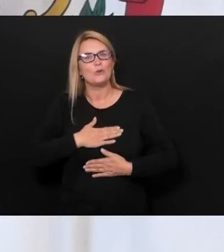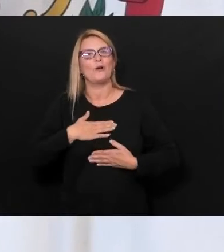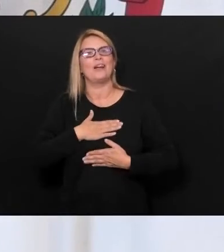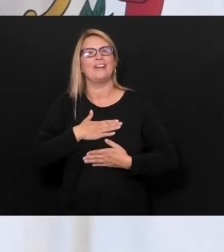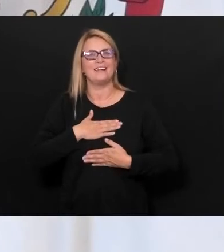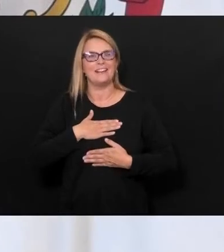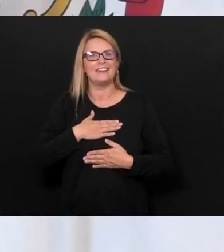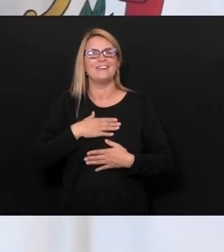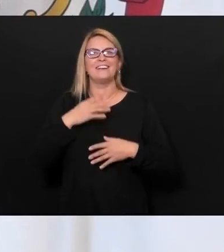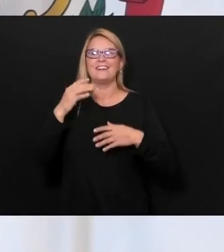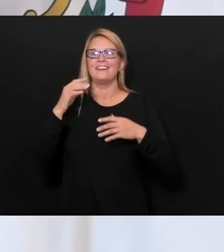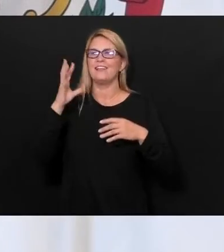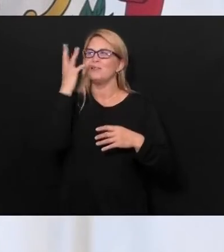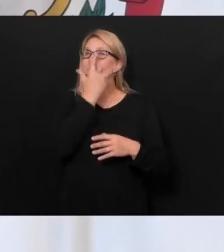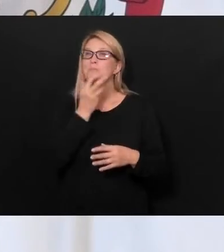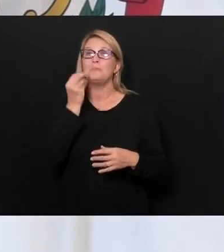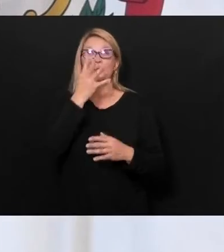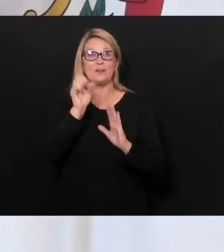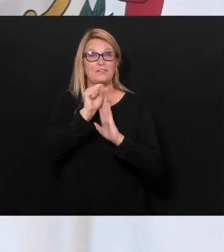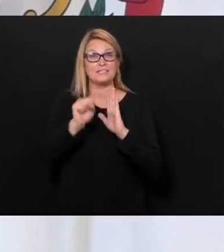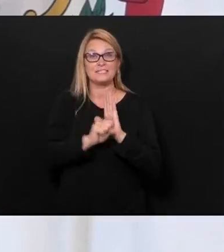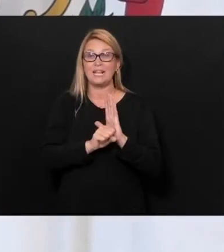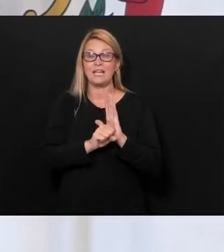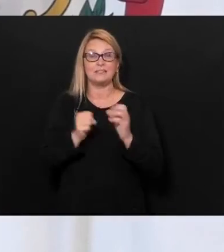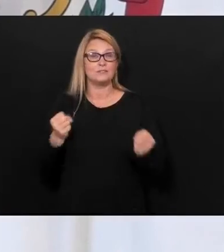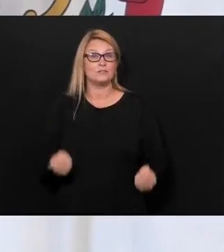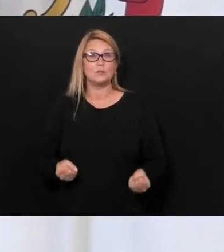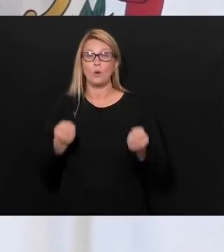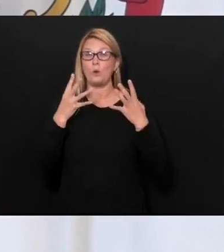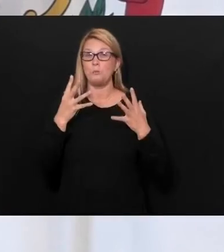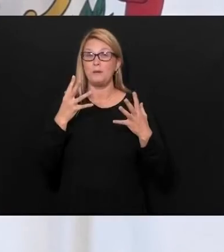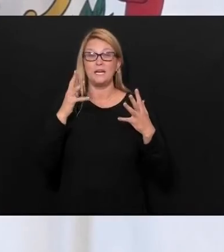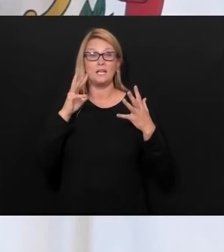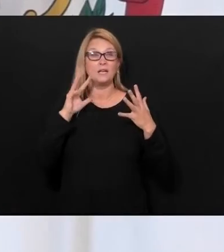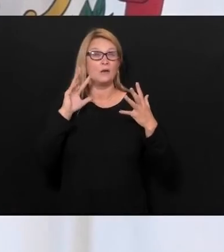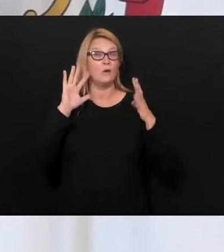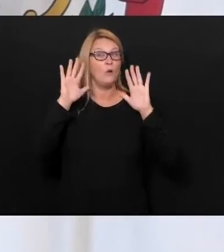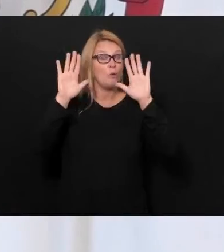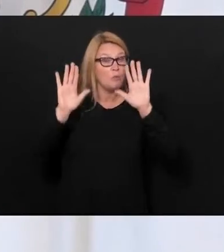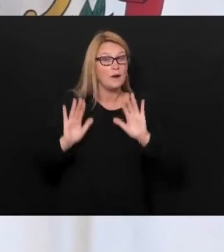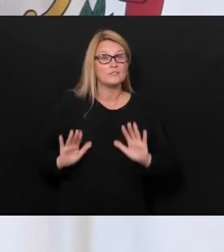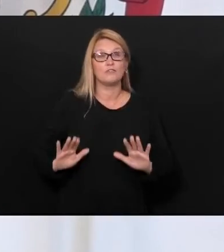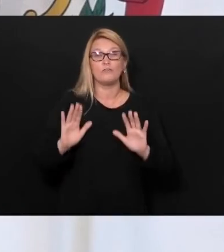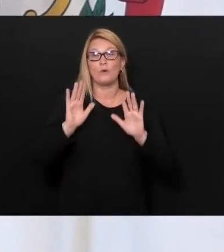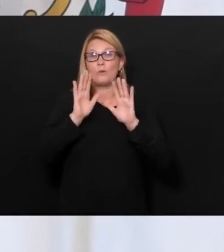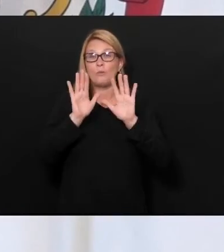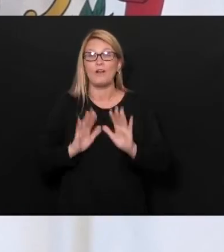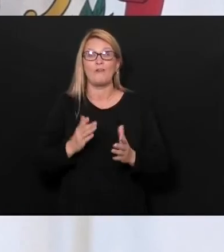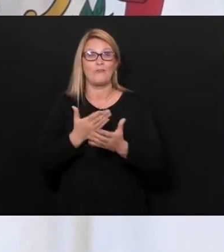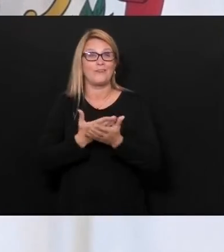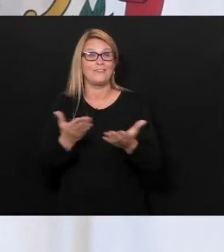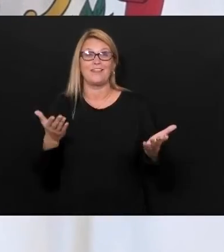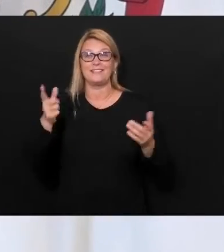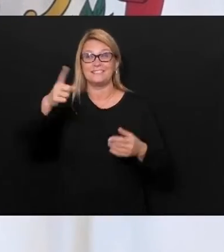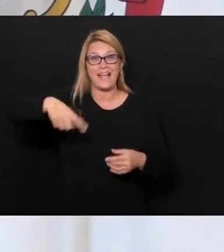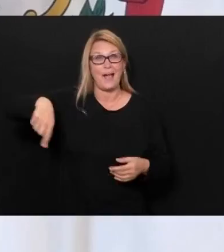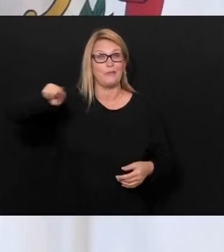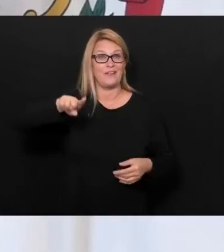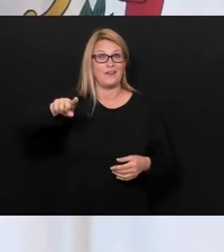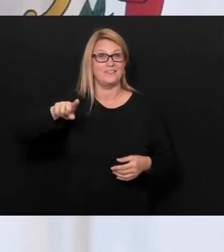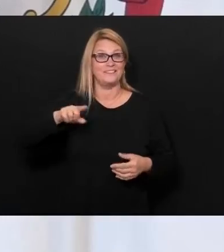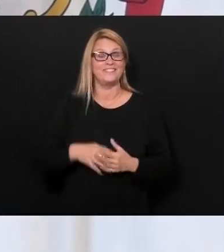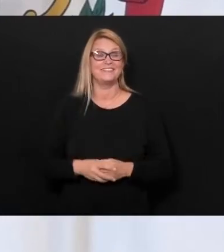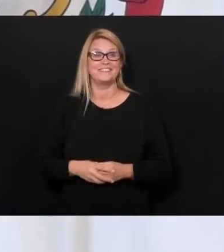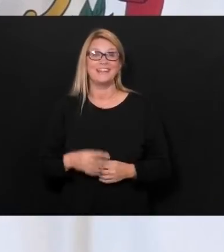this fabulous state. There's so many wonderful, wonderful, wonderful memories out there just waiting on you. And so I'm